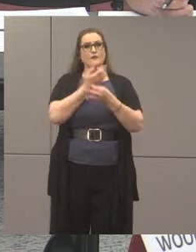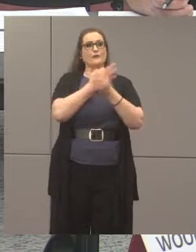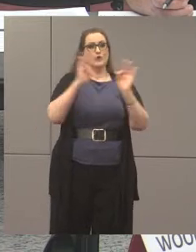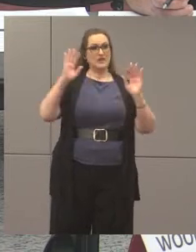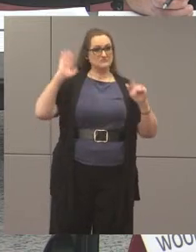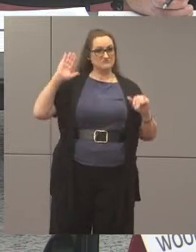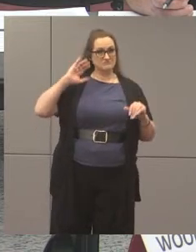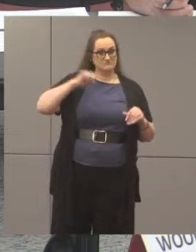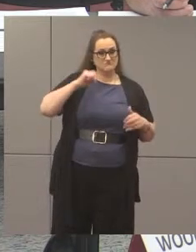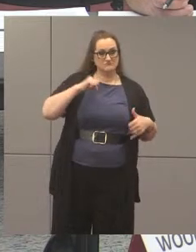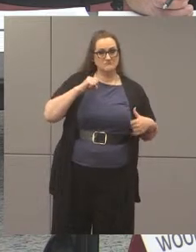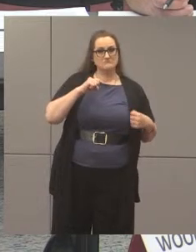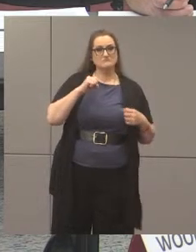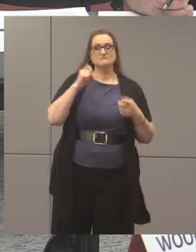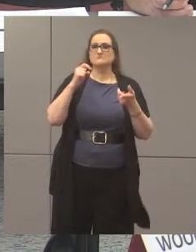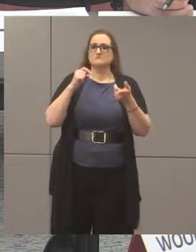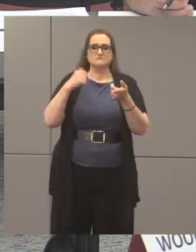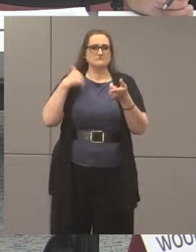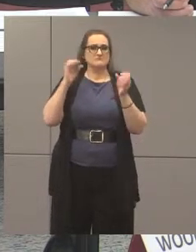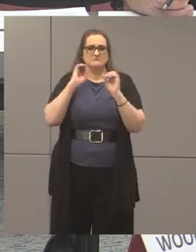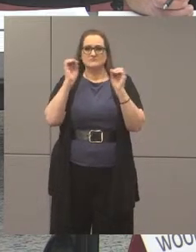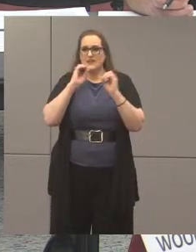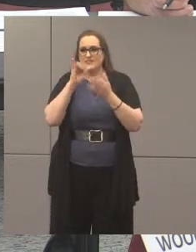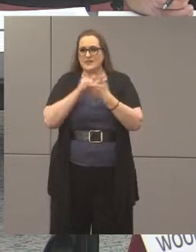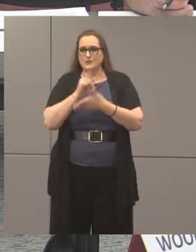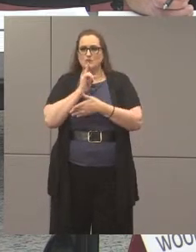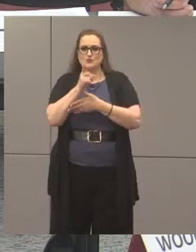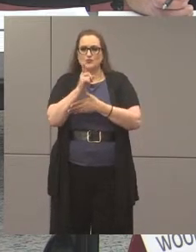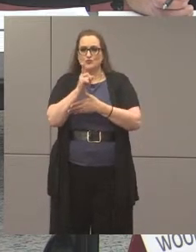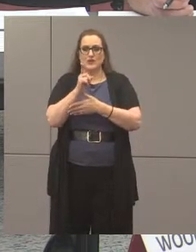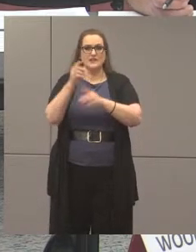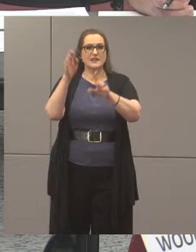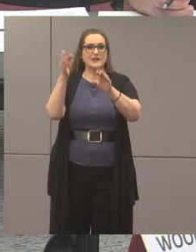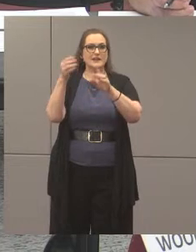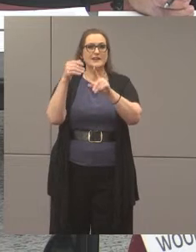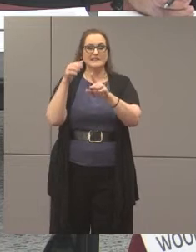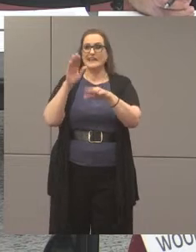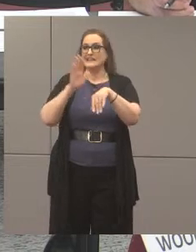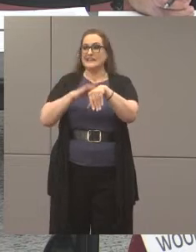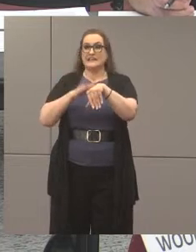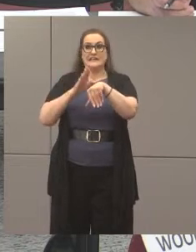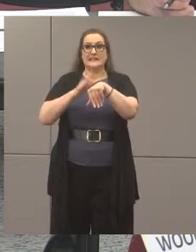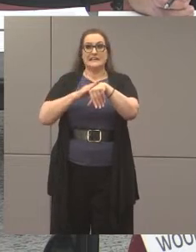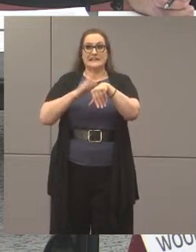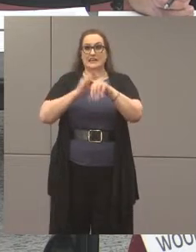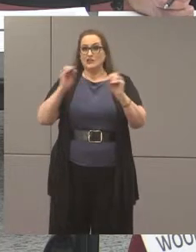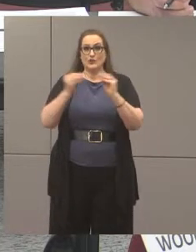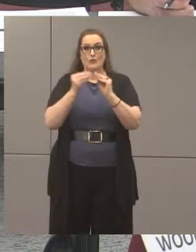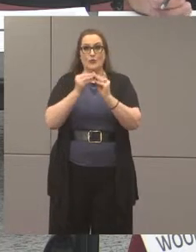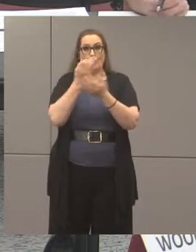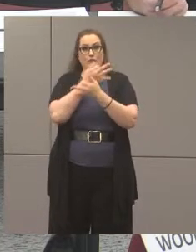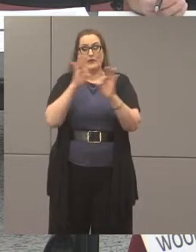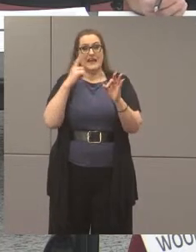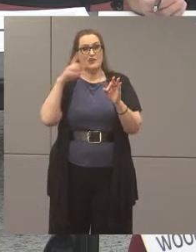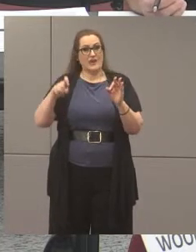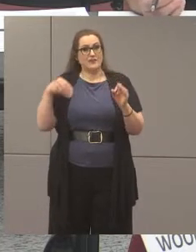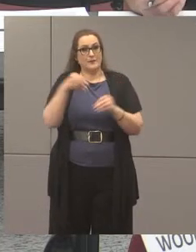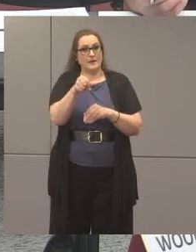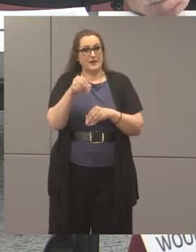service. There was nothing that was really an alarm bell that said, hey, we're no longer going to be free and you're going to have to start